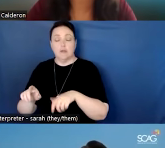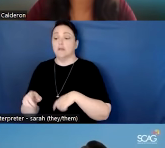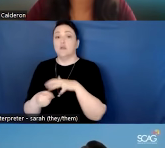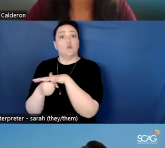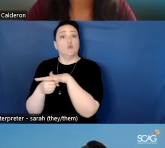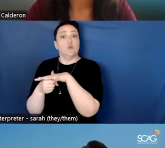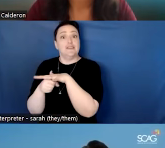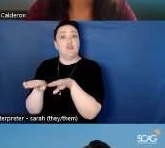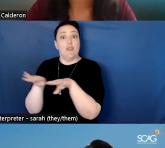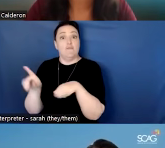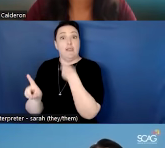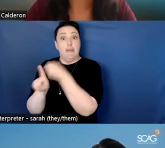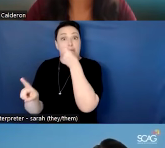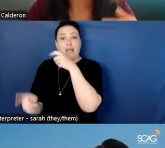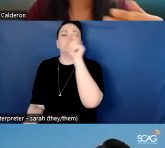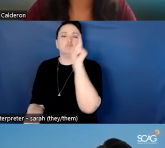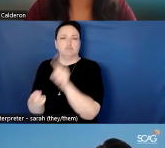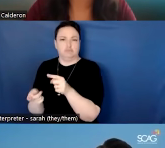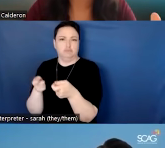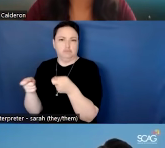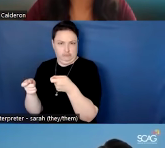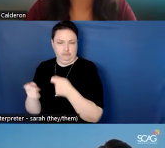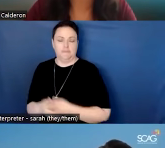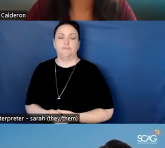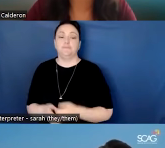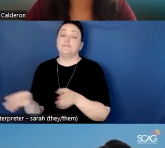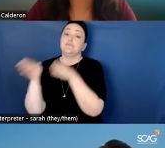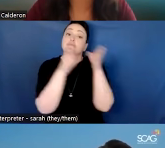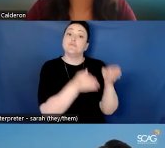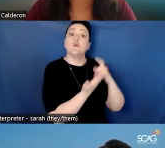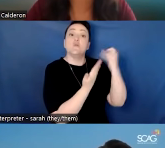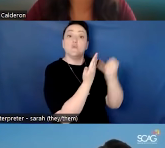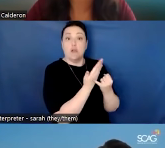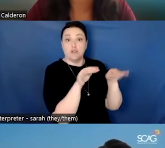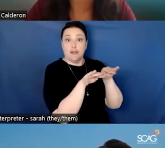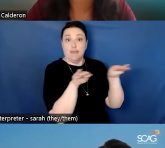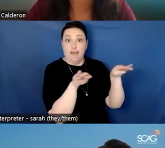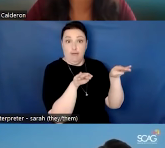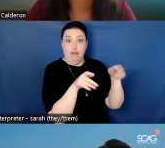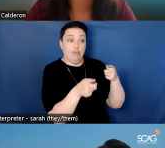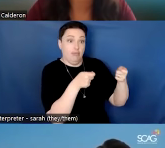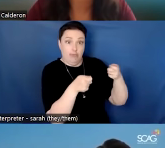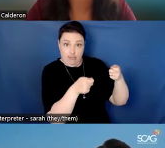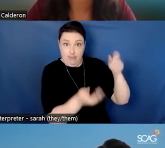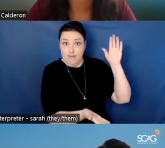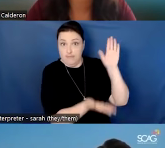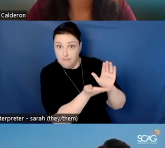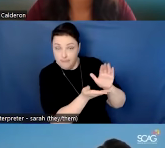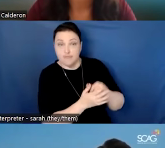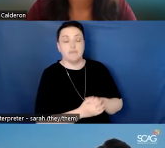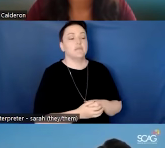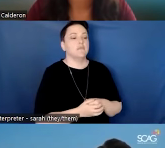level impacts. But we also include project level mitigation measures that are intended for specific